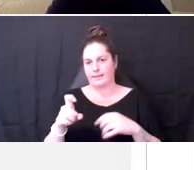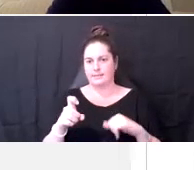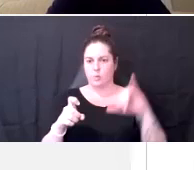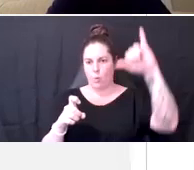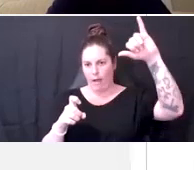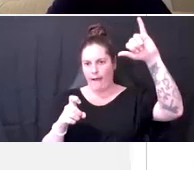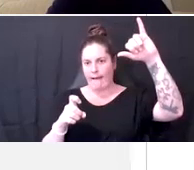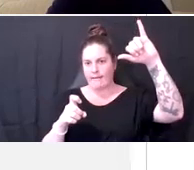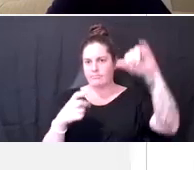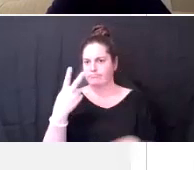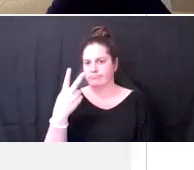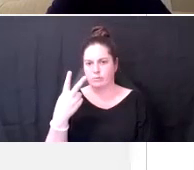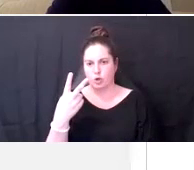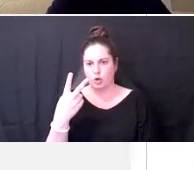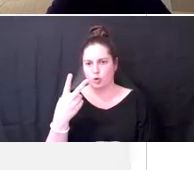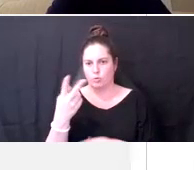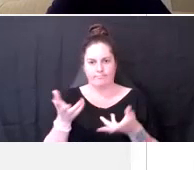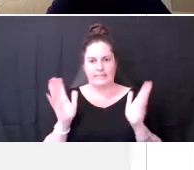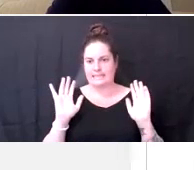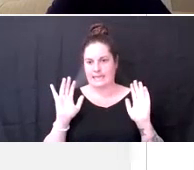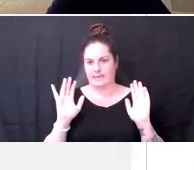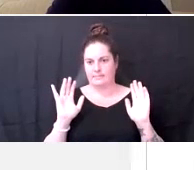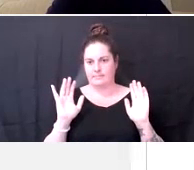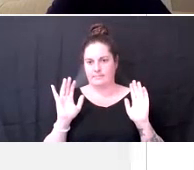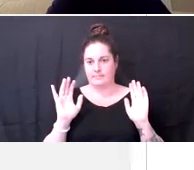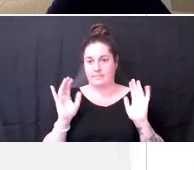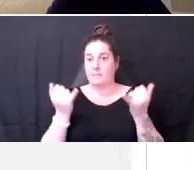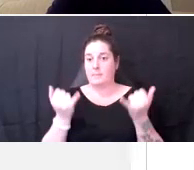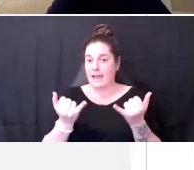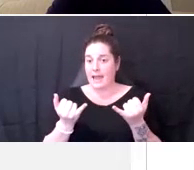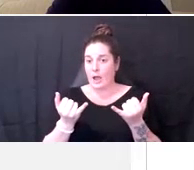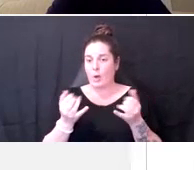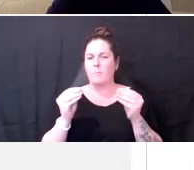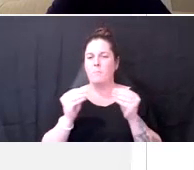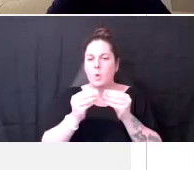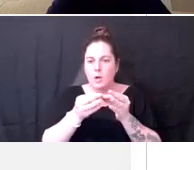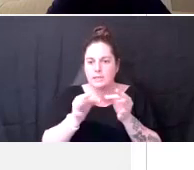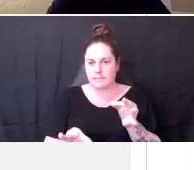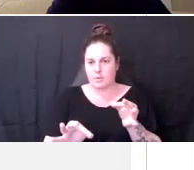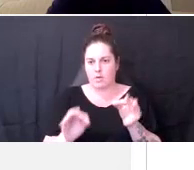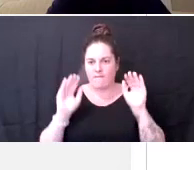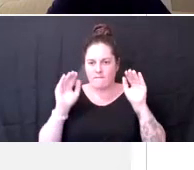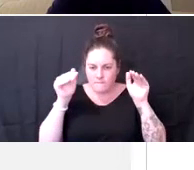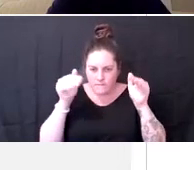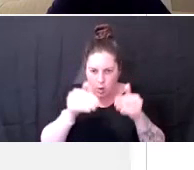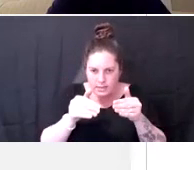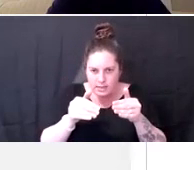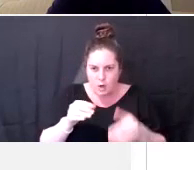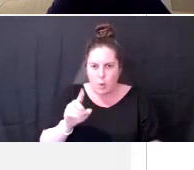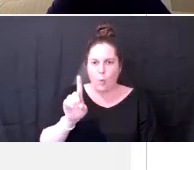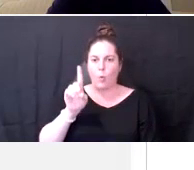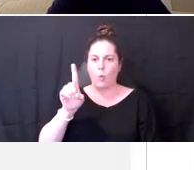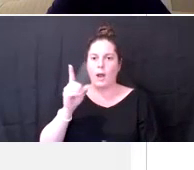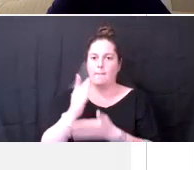going to do to get started is even make it more simple than that. We're going to focus on just